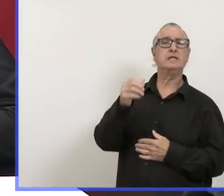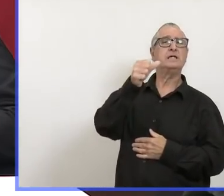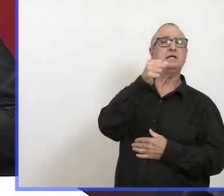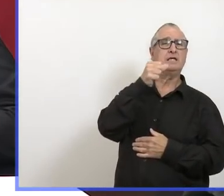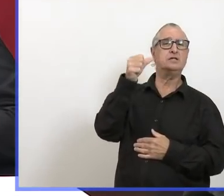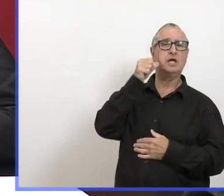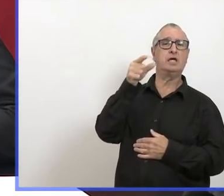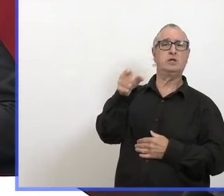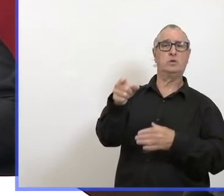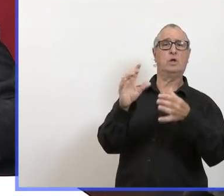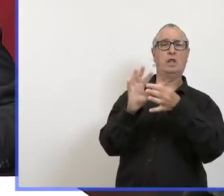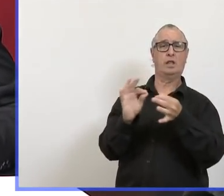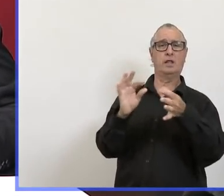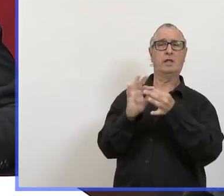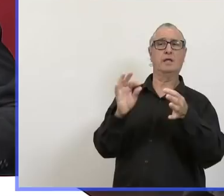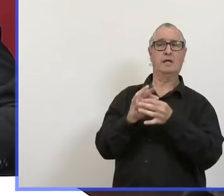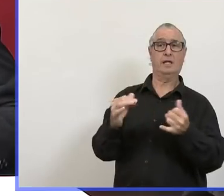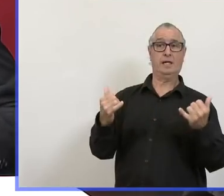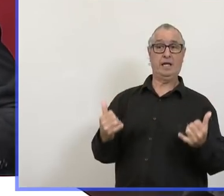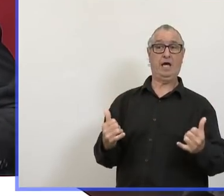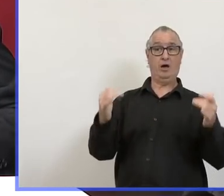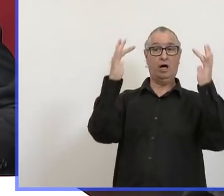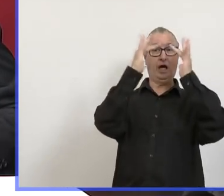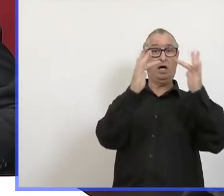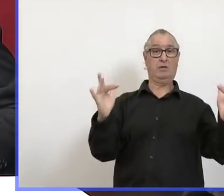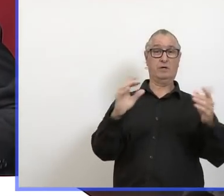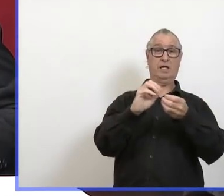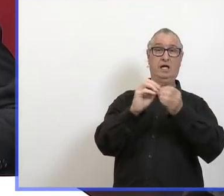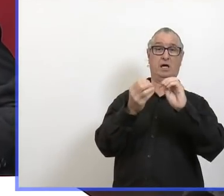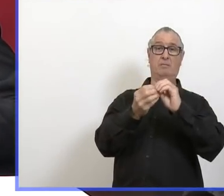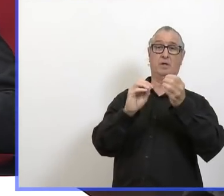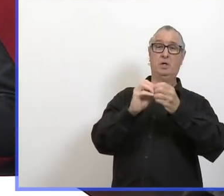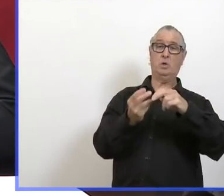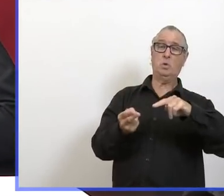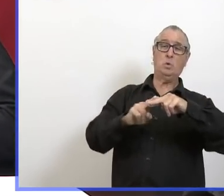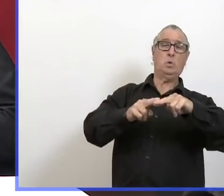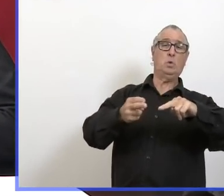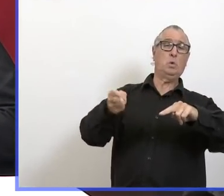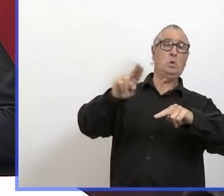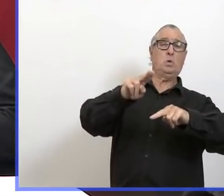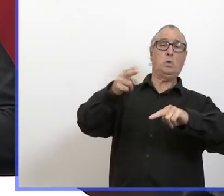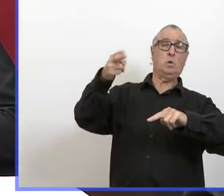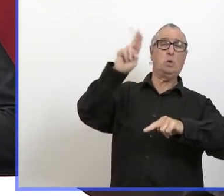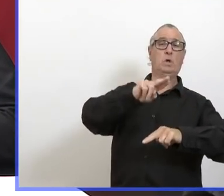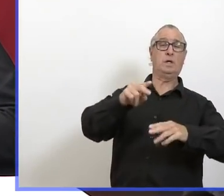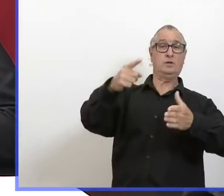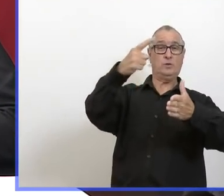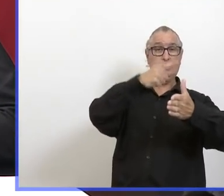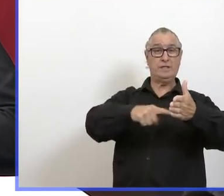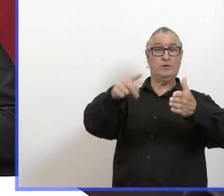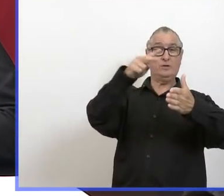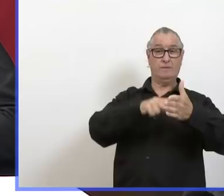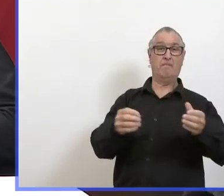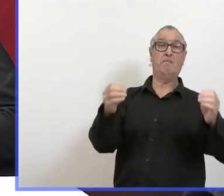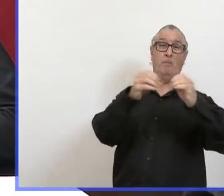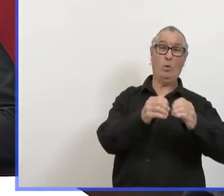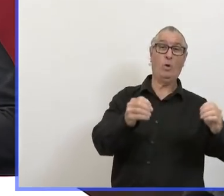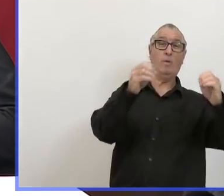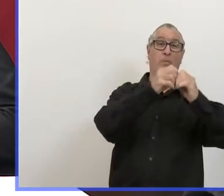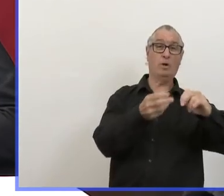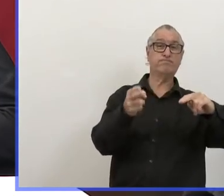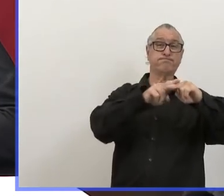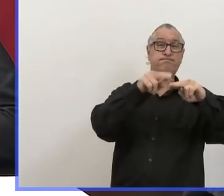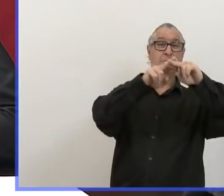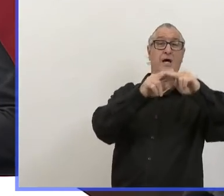hospitalizations continue to increase by 10 or 15% over the next couple of weeks. What kind of numbers or indicators are we looking